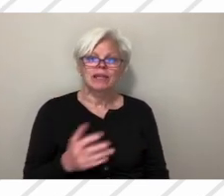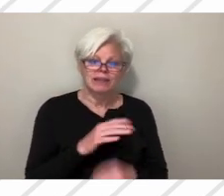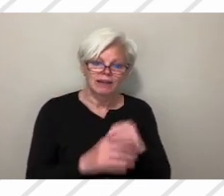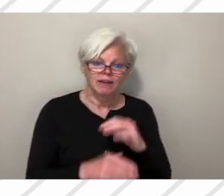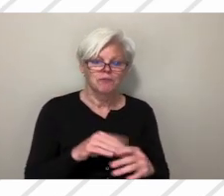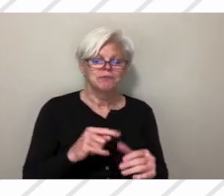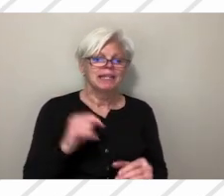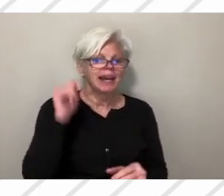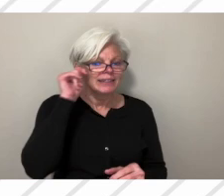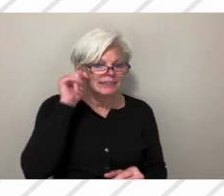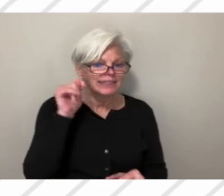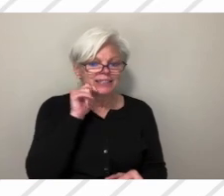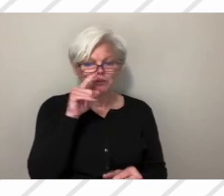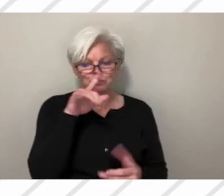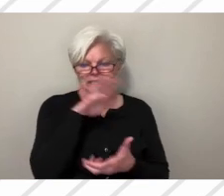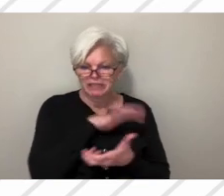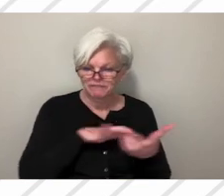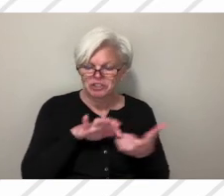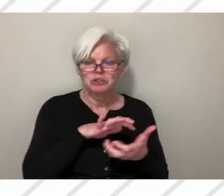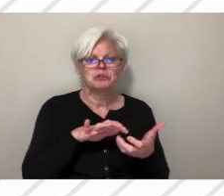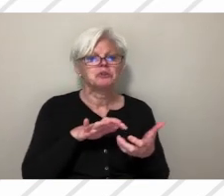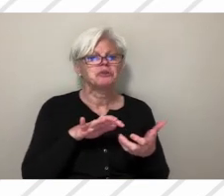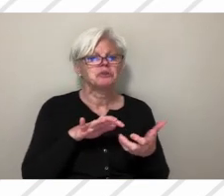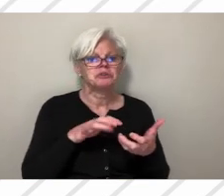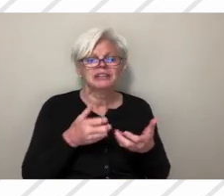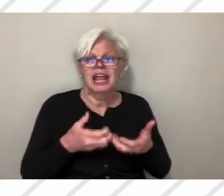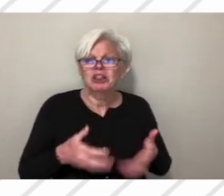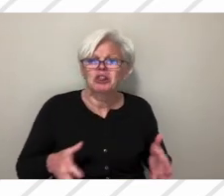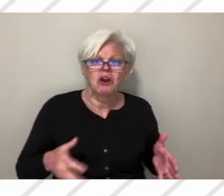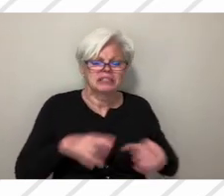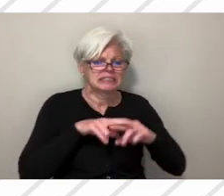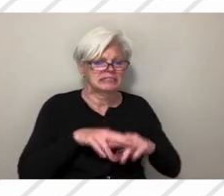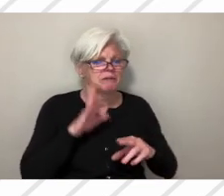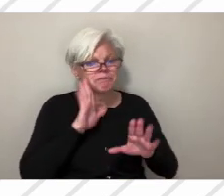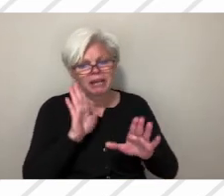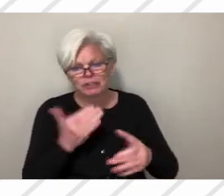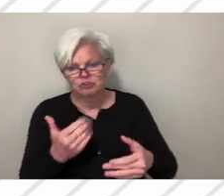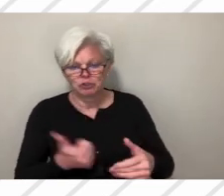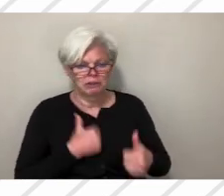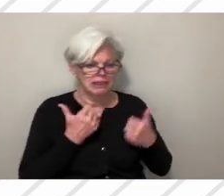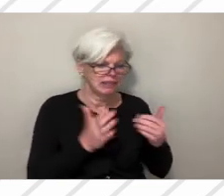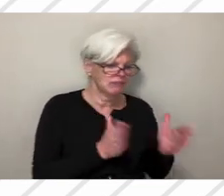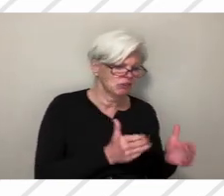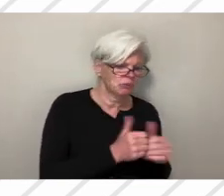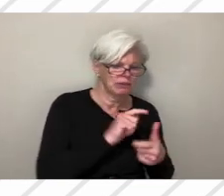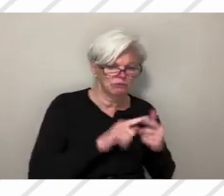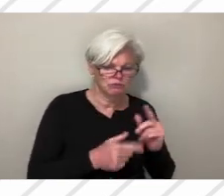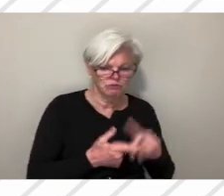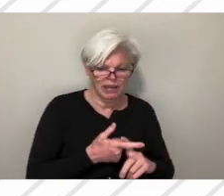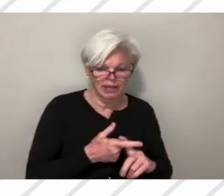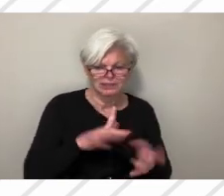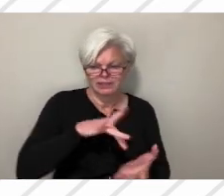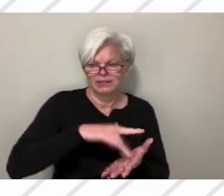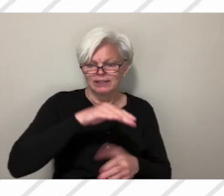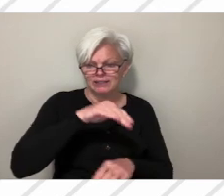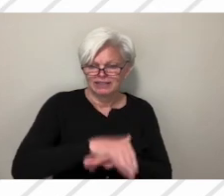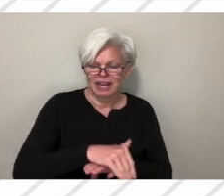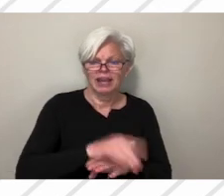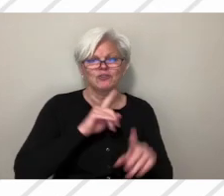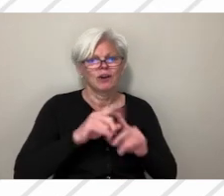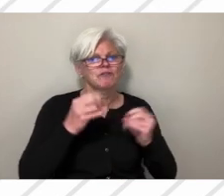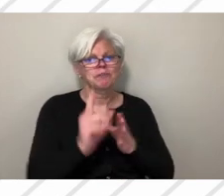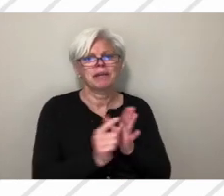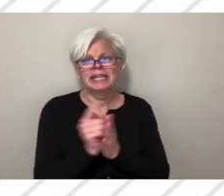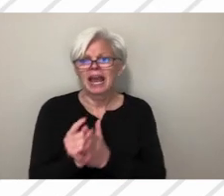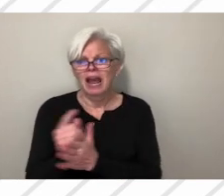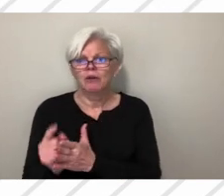that's confused and lost and sitting in your bedroom or your living room with your friends in the dead of night talking for hours, an